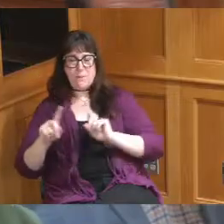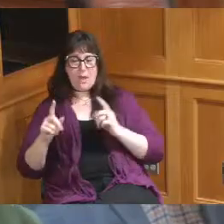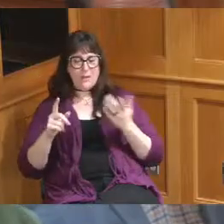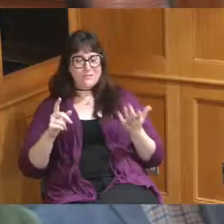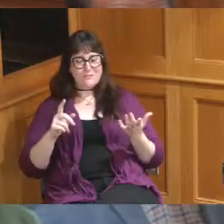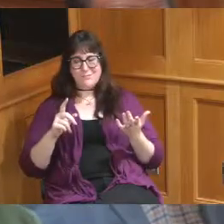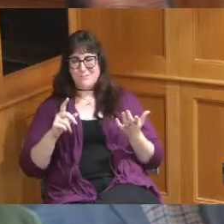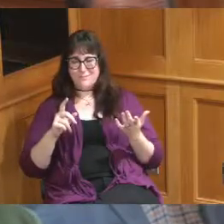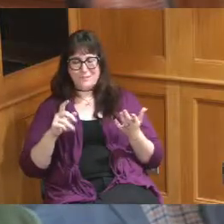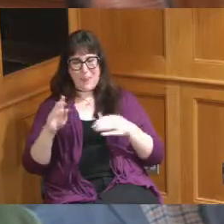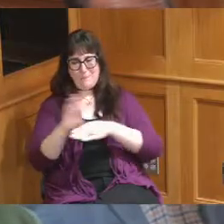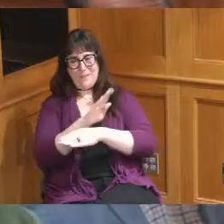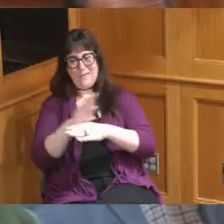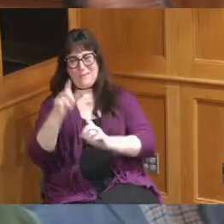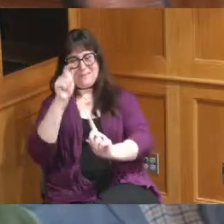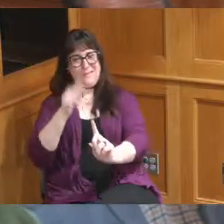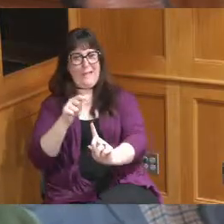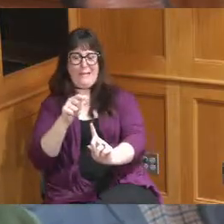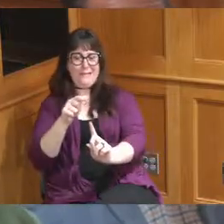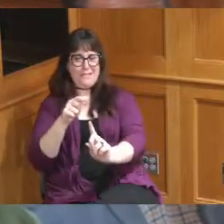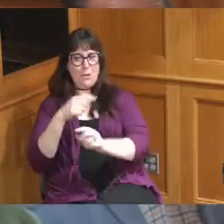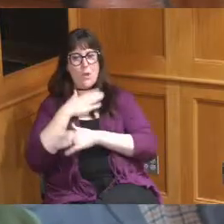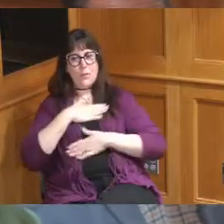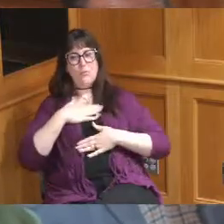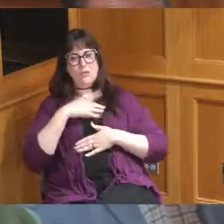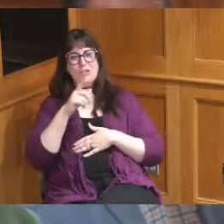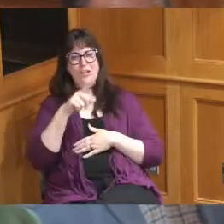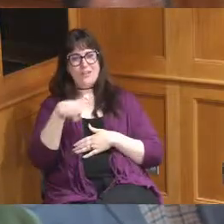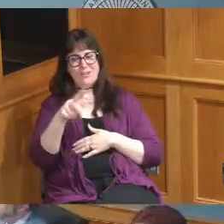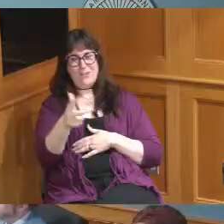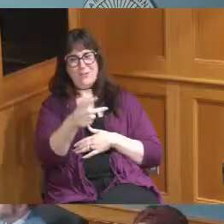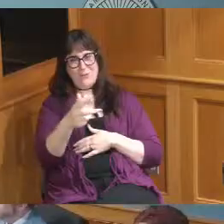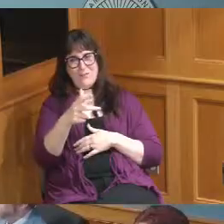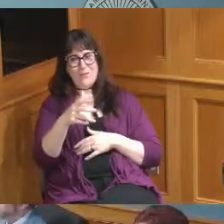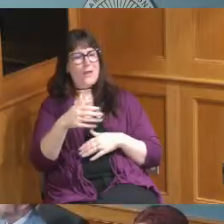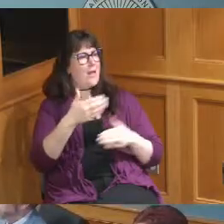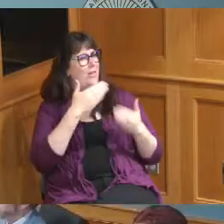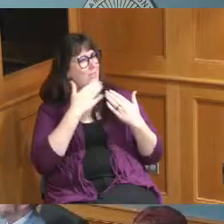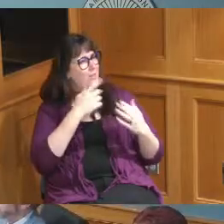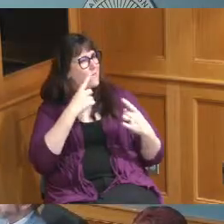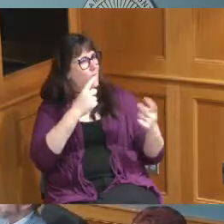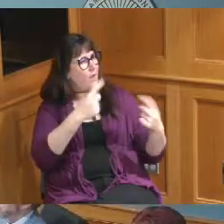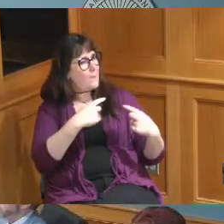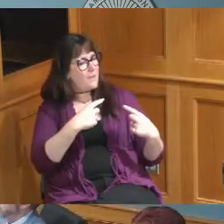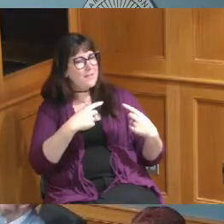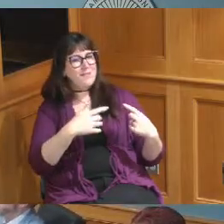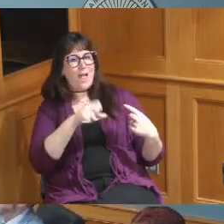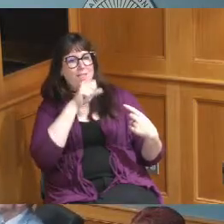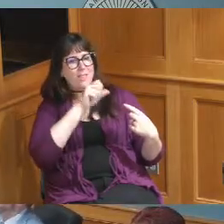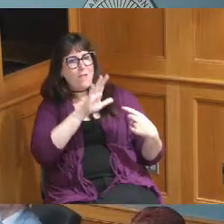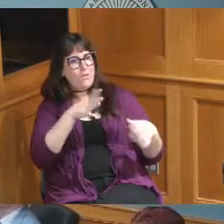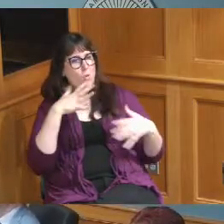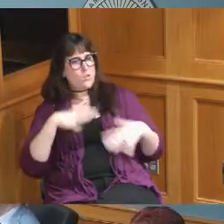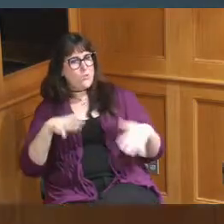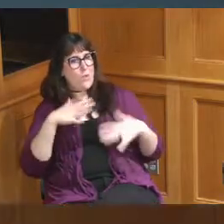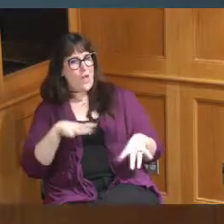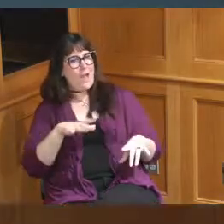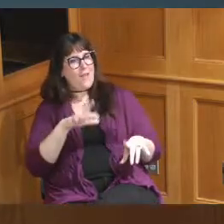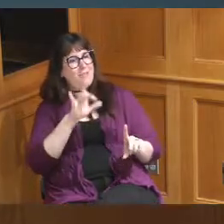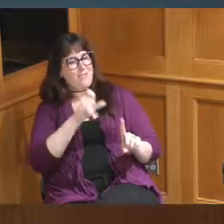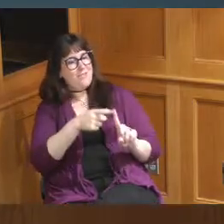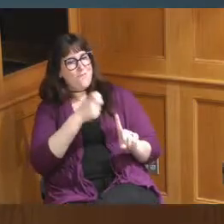just business. So, I appreciate you guys' time. Thank you. Thank you for coming in. Like your swag, evidently that's from the Post Shop,